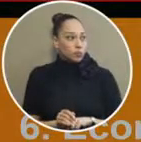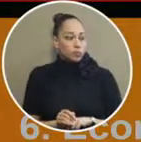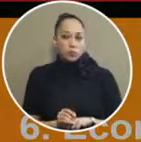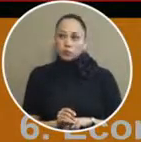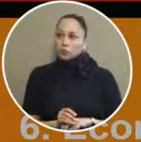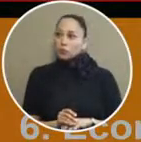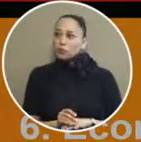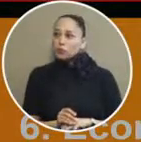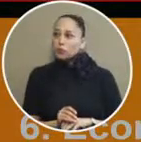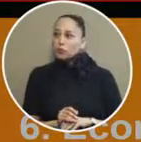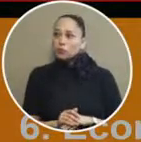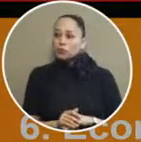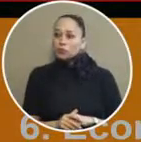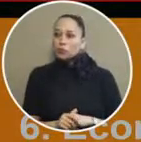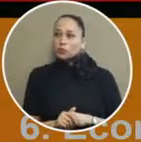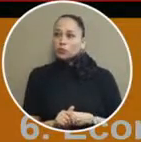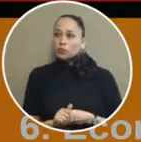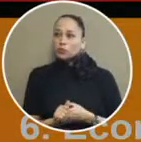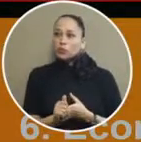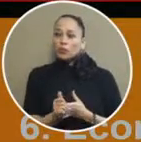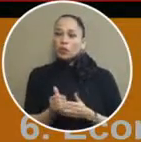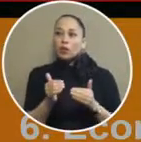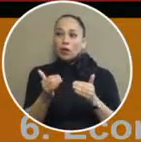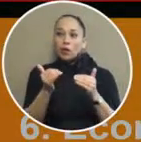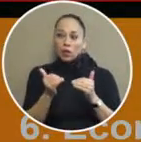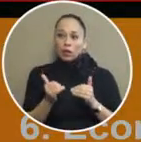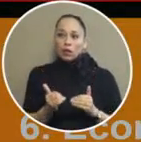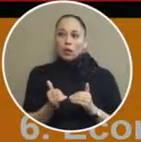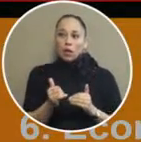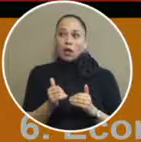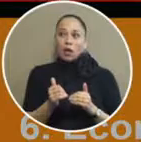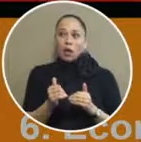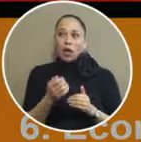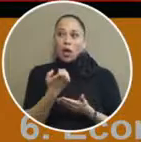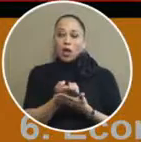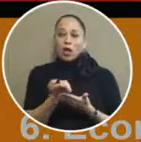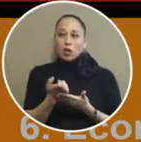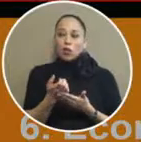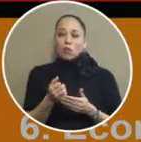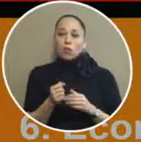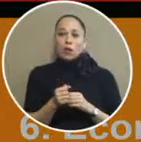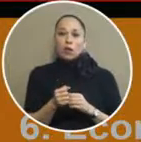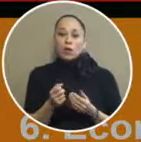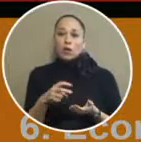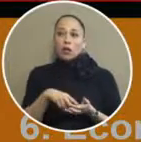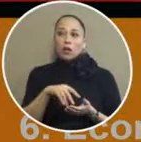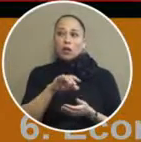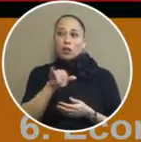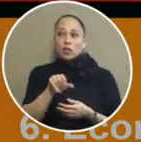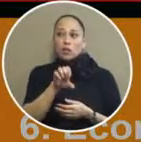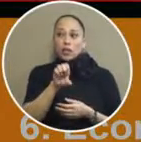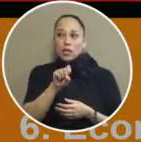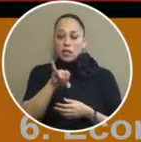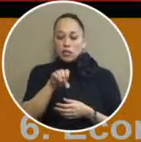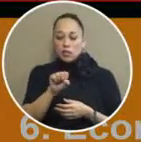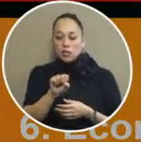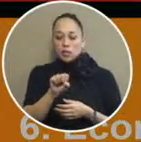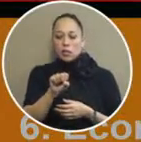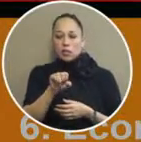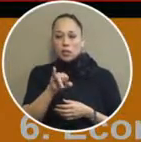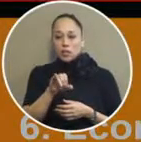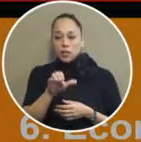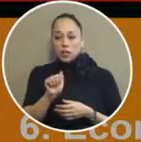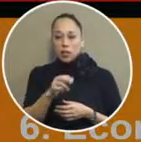Our next area that we're going to cover is by Jessica Herrera, and she's going to cover the economic recovery.